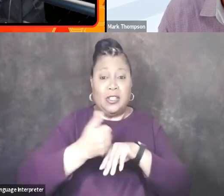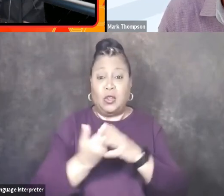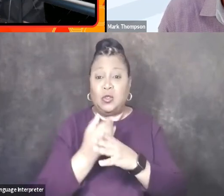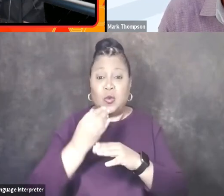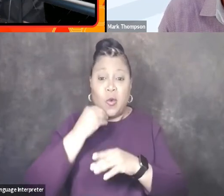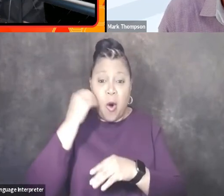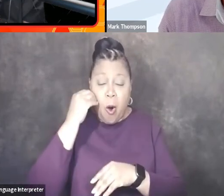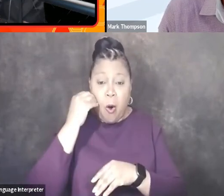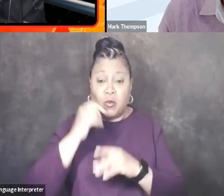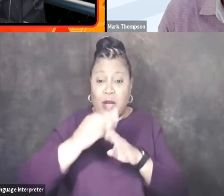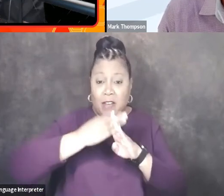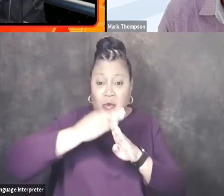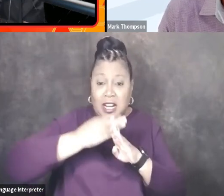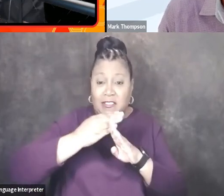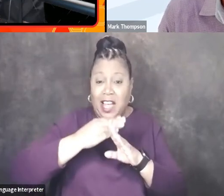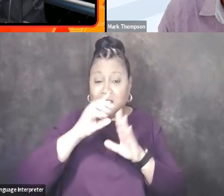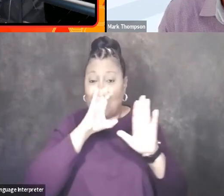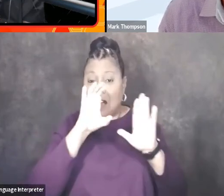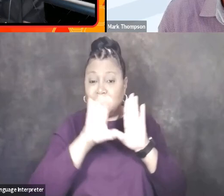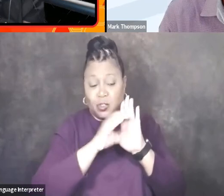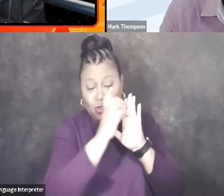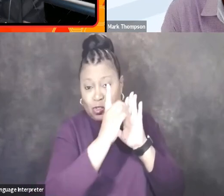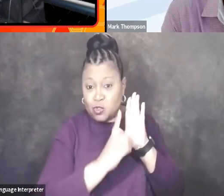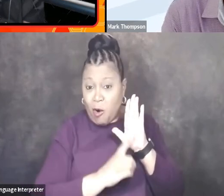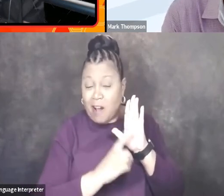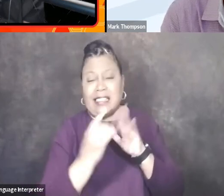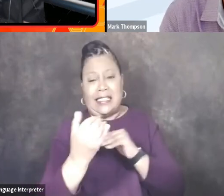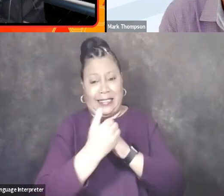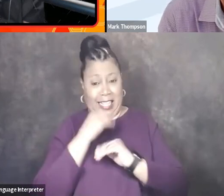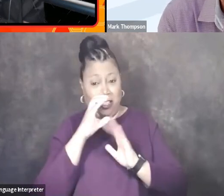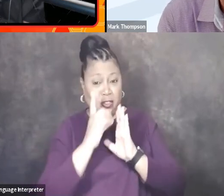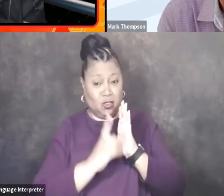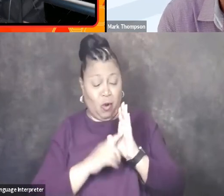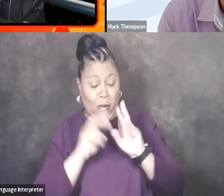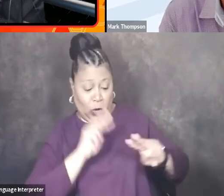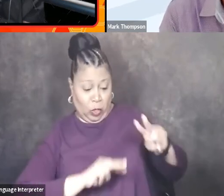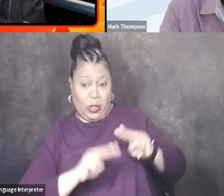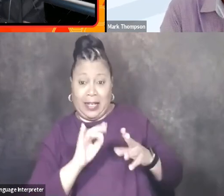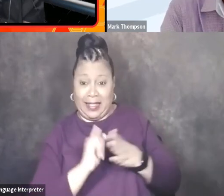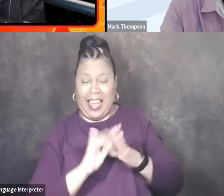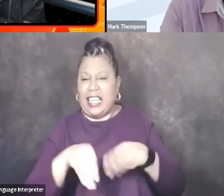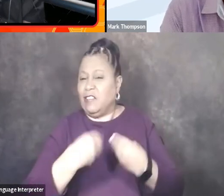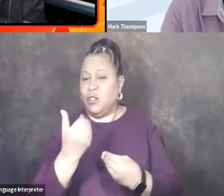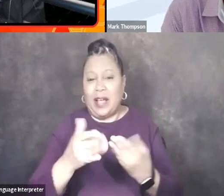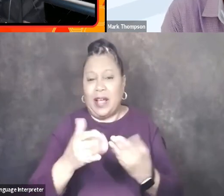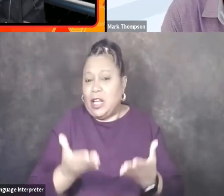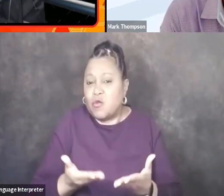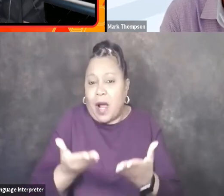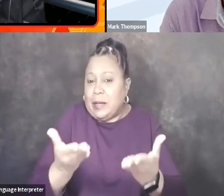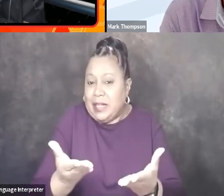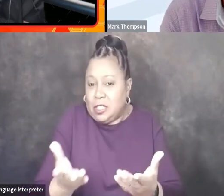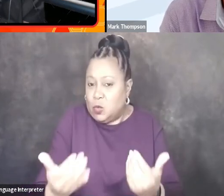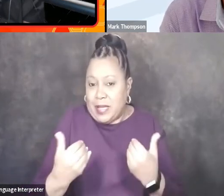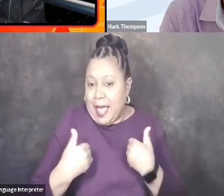you have drawings, you can send us the drawings. We'll look through the drawings and give you any recommendations that we have, or